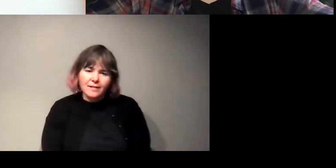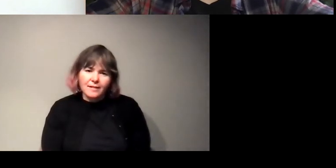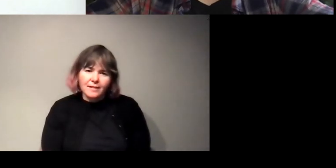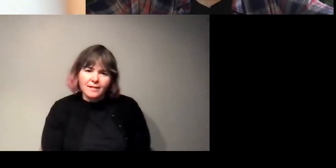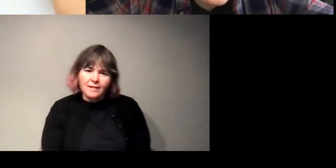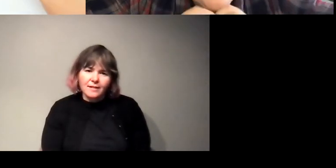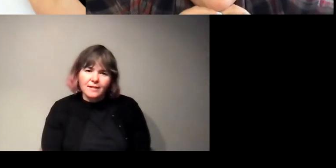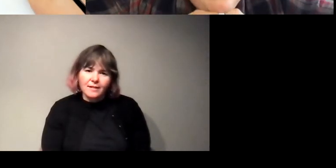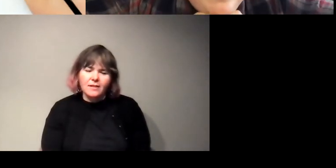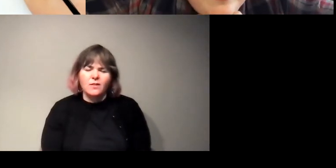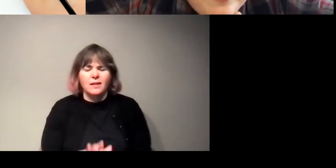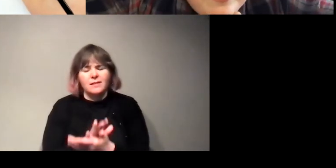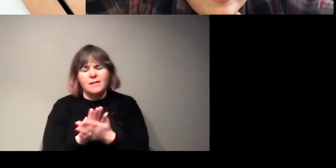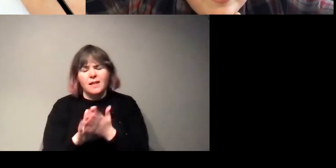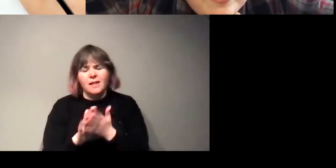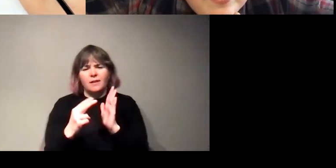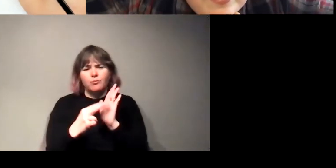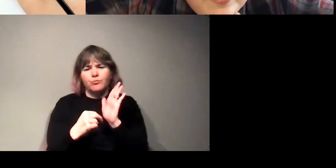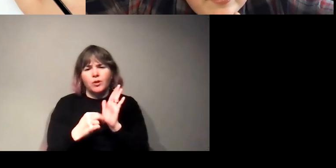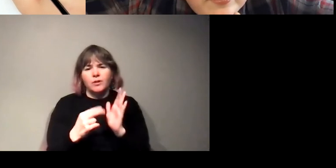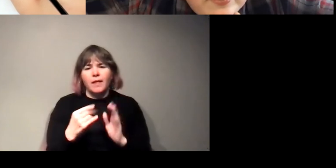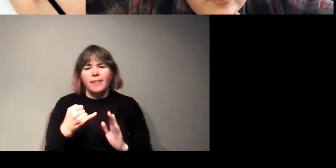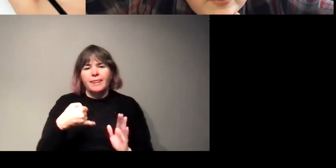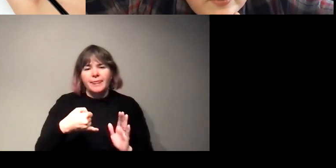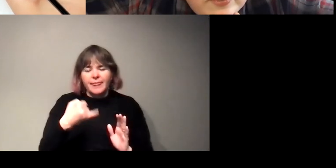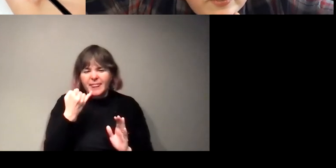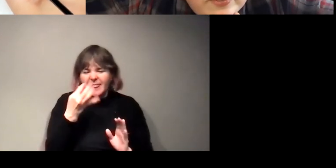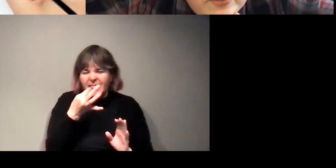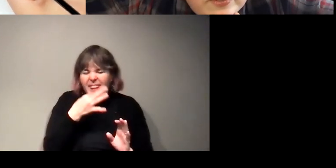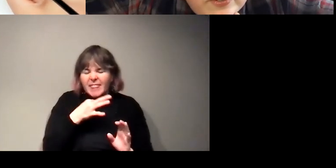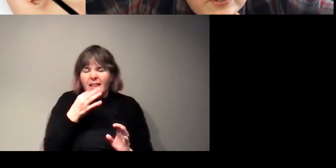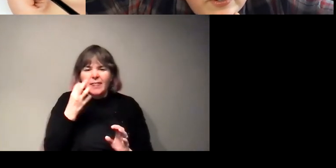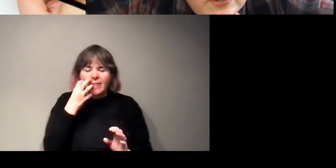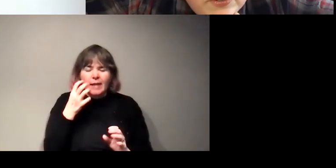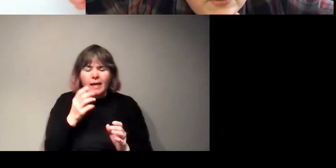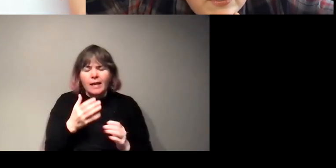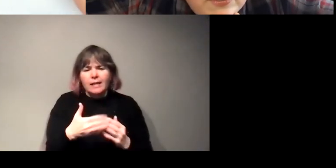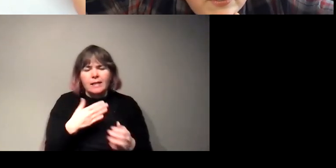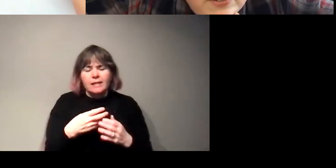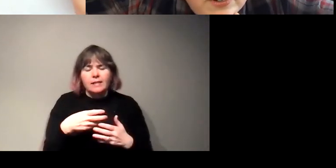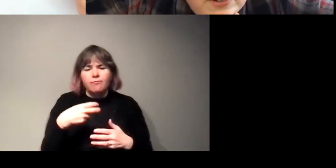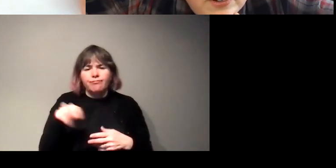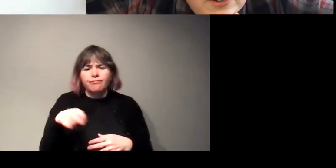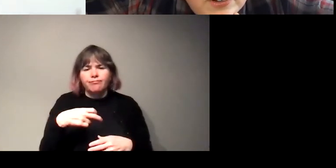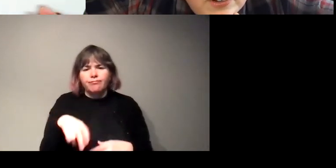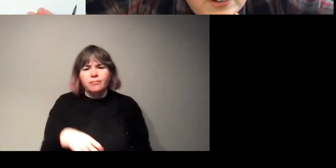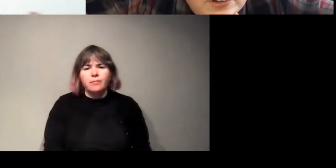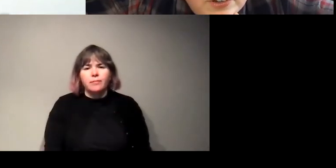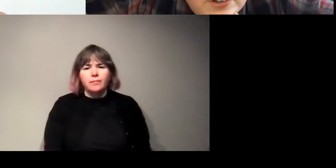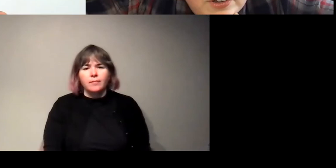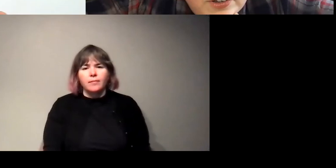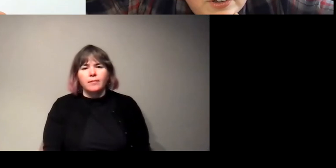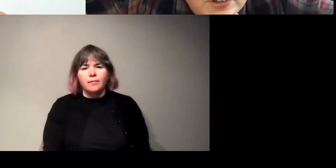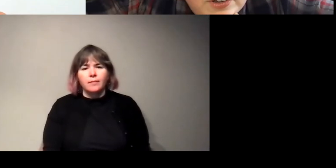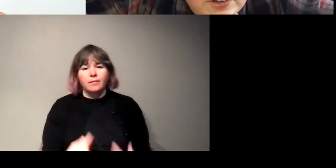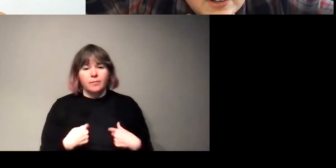these nice brushes allow you to go from a very thin line to a very thick line. Ooh. And so